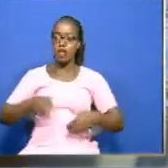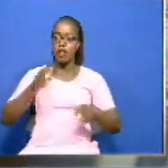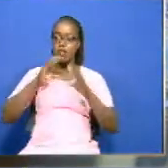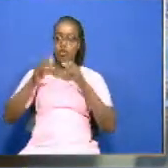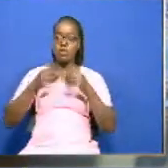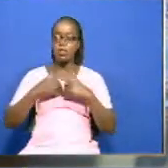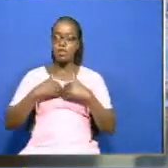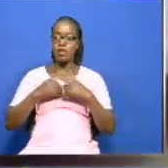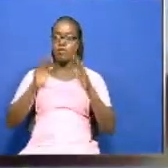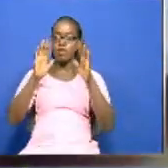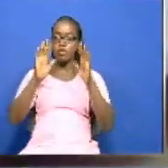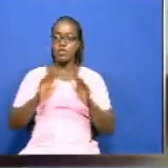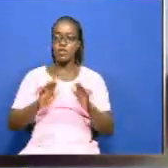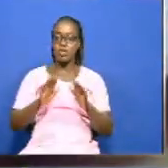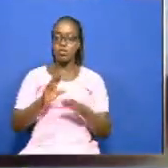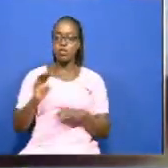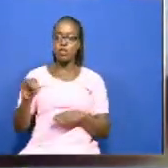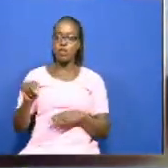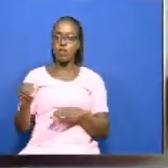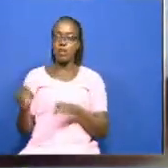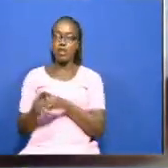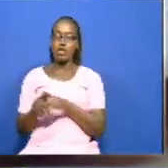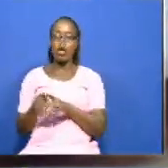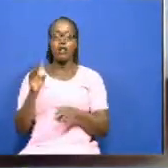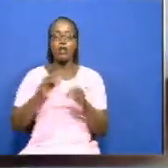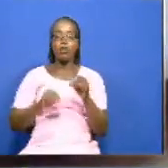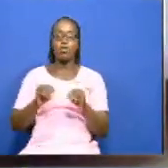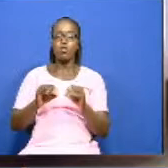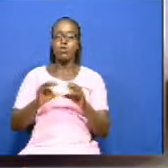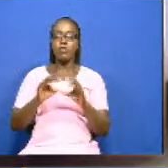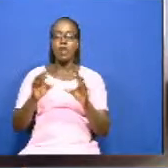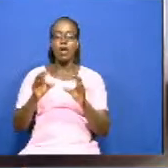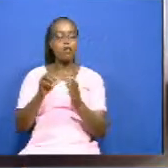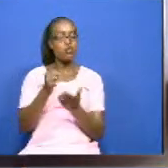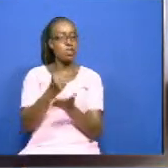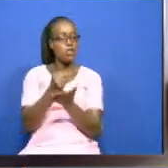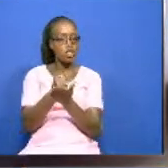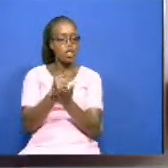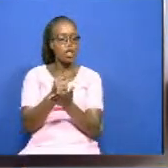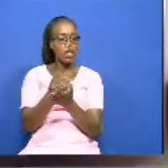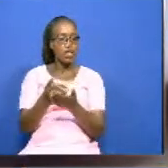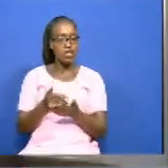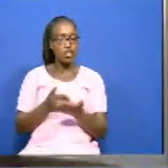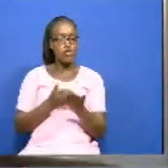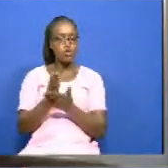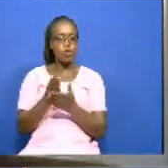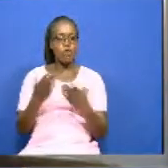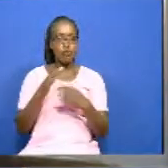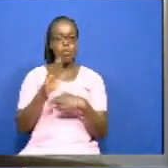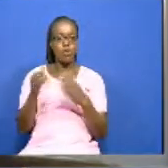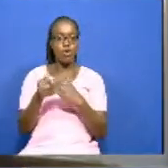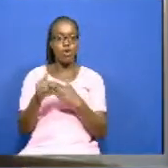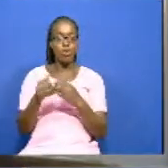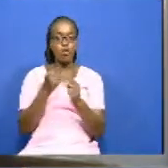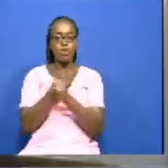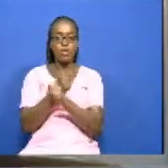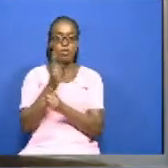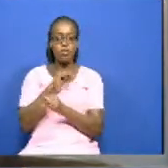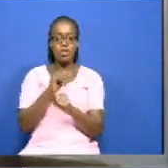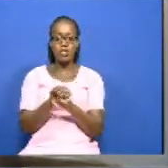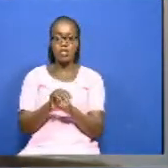that are important to them and contribute to a global stage, hence need to ensure the players are protected. COVID-19 has